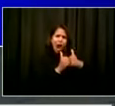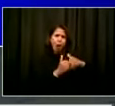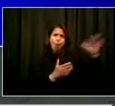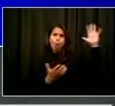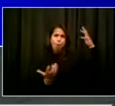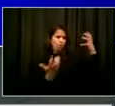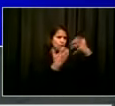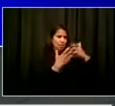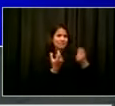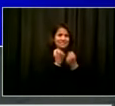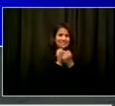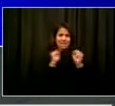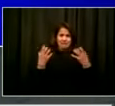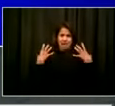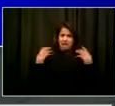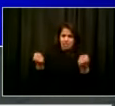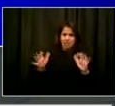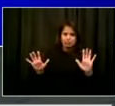at